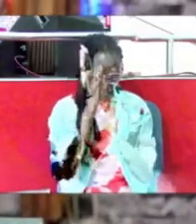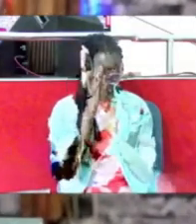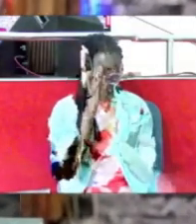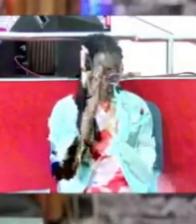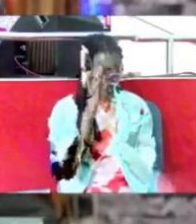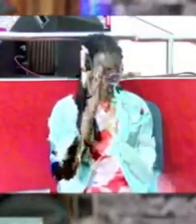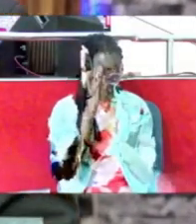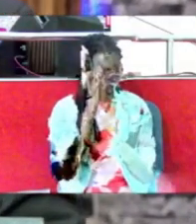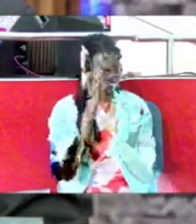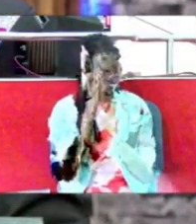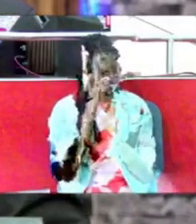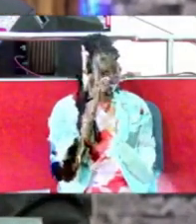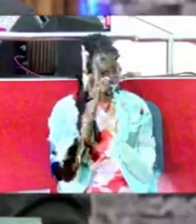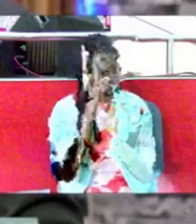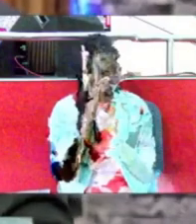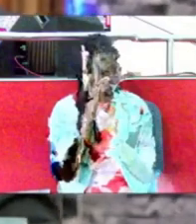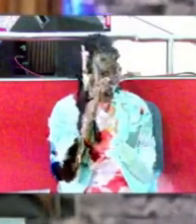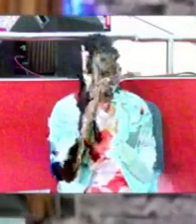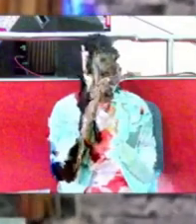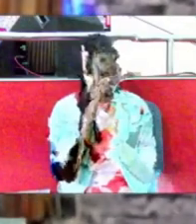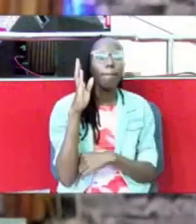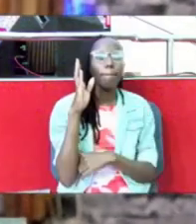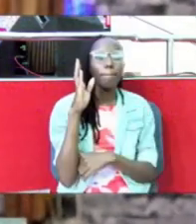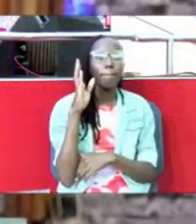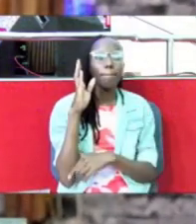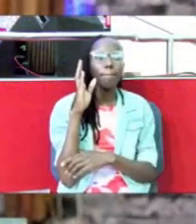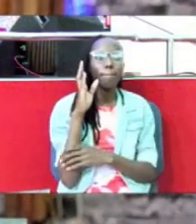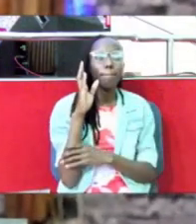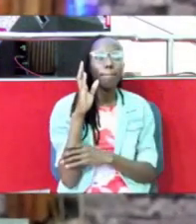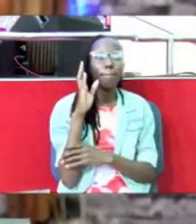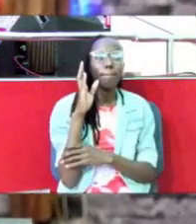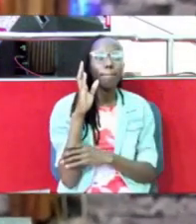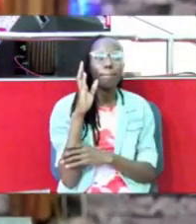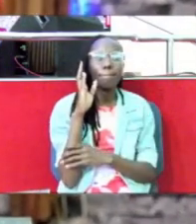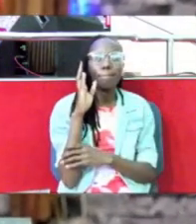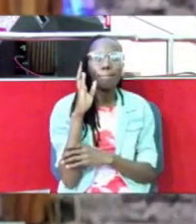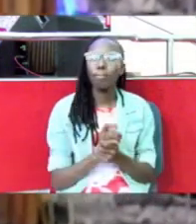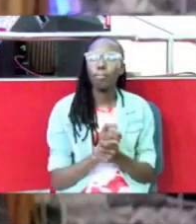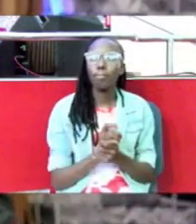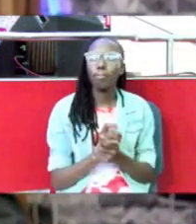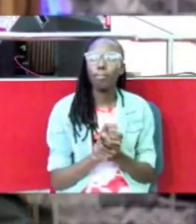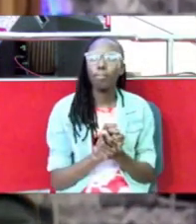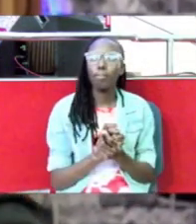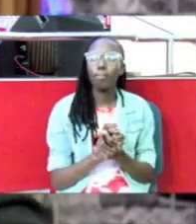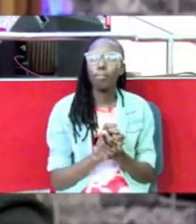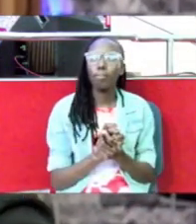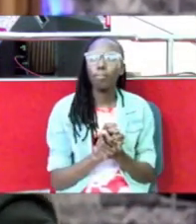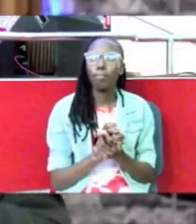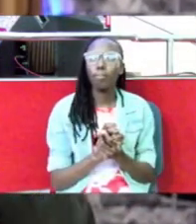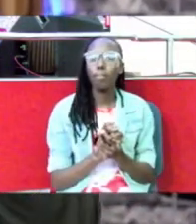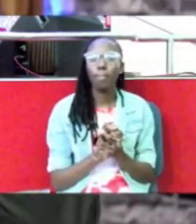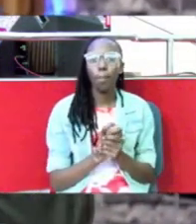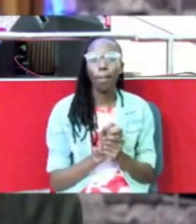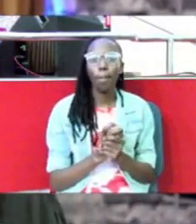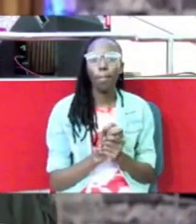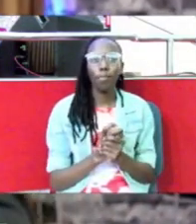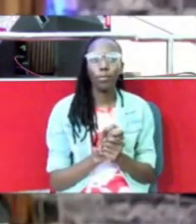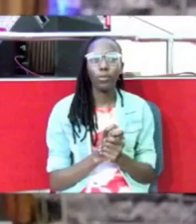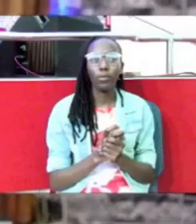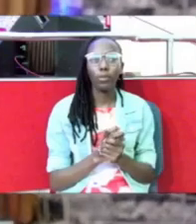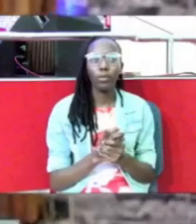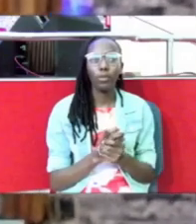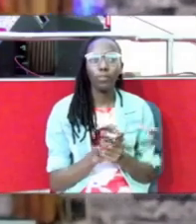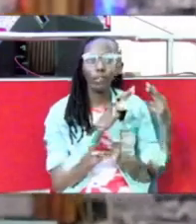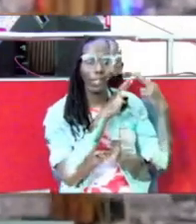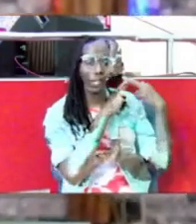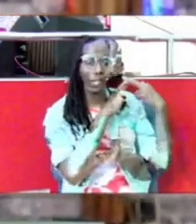kwamba Israeli ilikuwa ni kitu cha Mungu mwenyewe ambao alikuwa anakipenda. The cause made David to